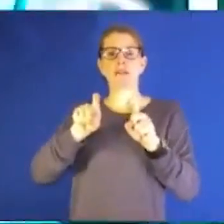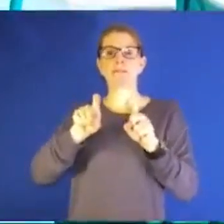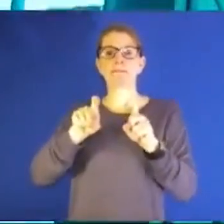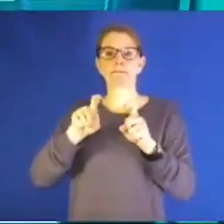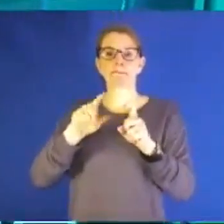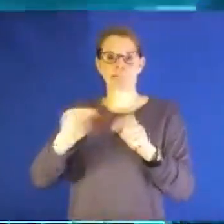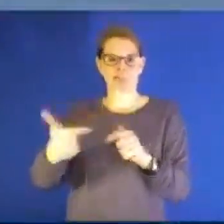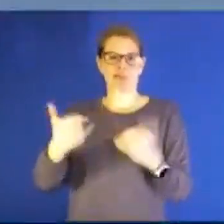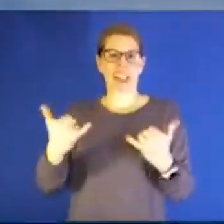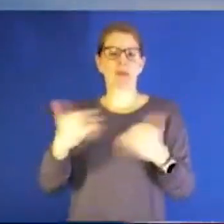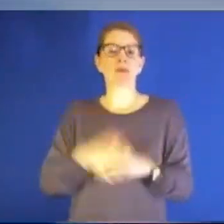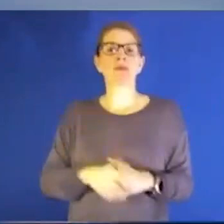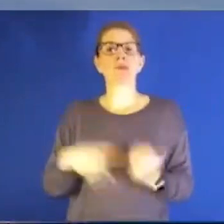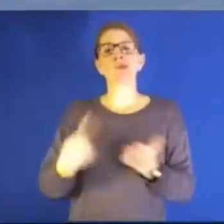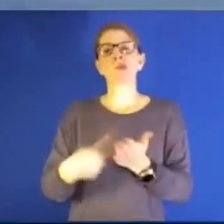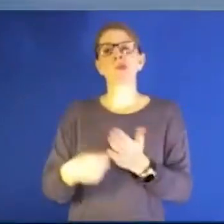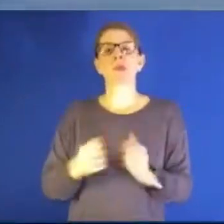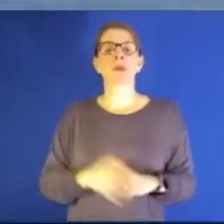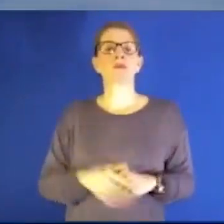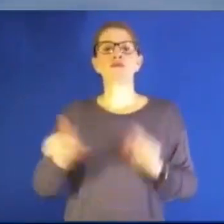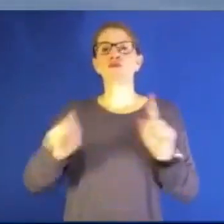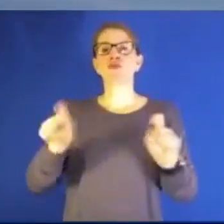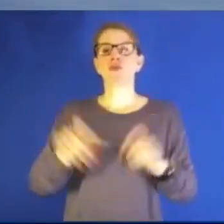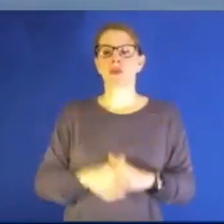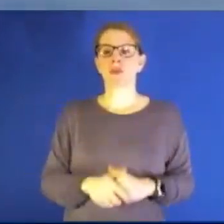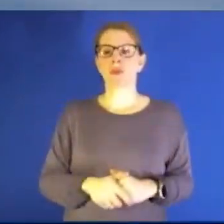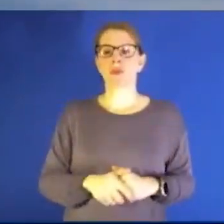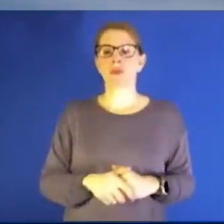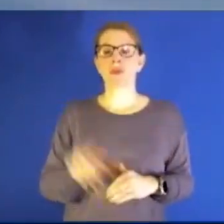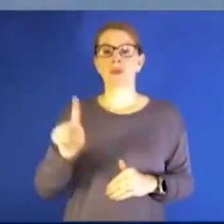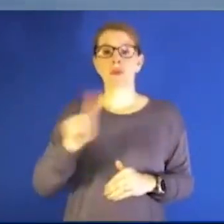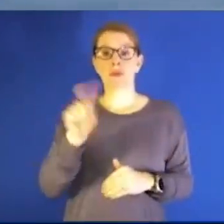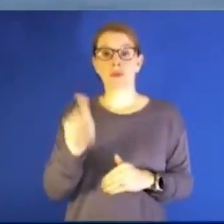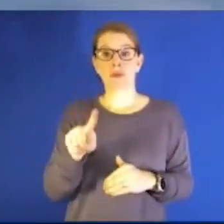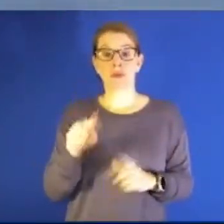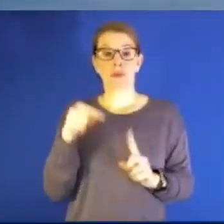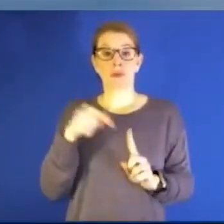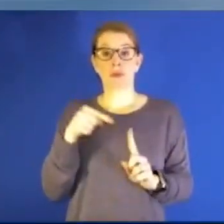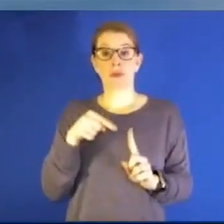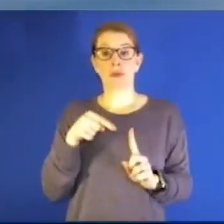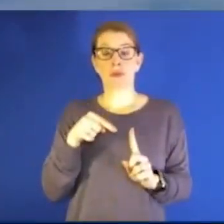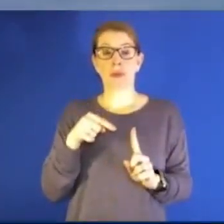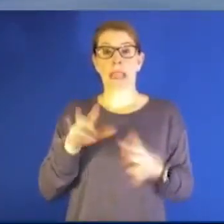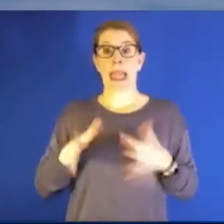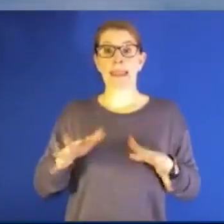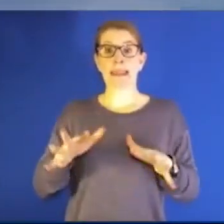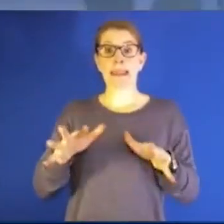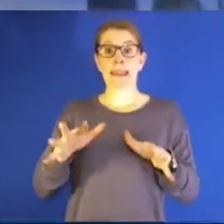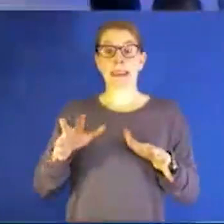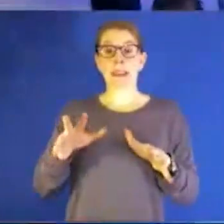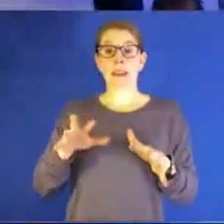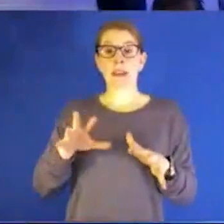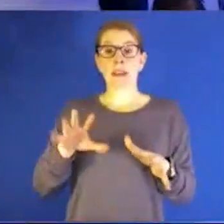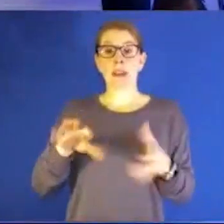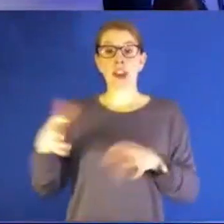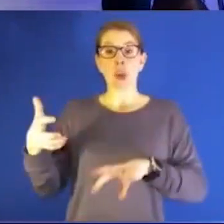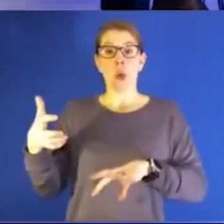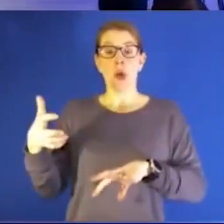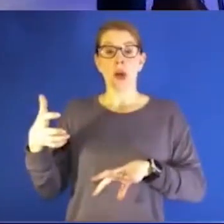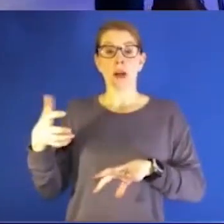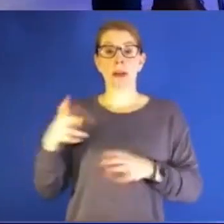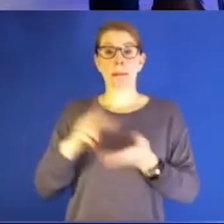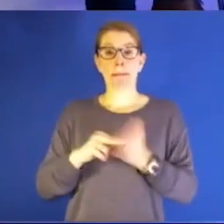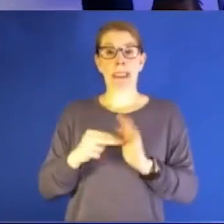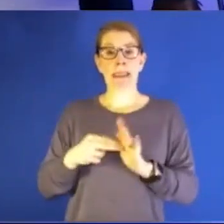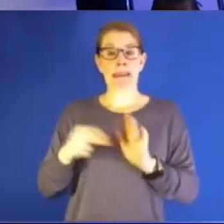well. And one of our questions was, is somebody with an anxiety disorder more prone to this? And